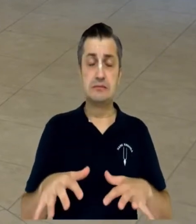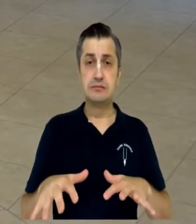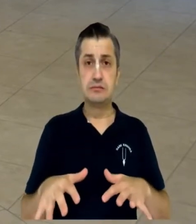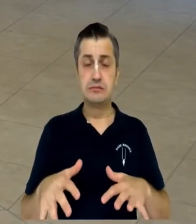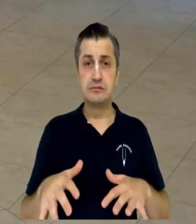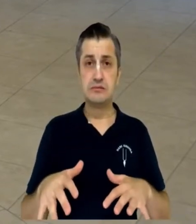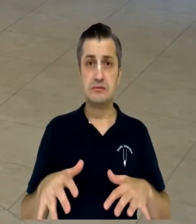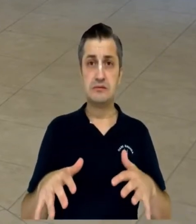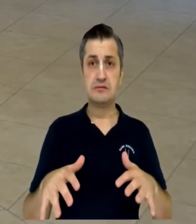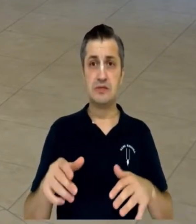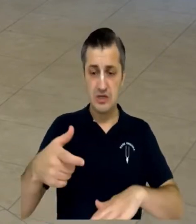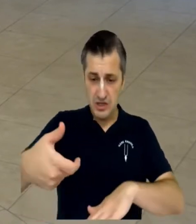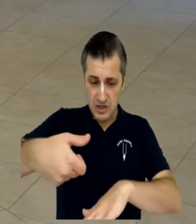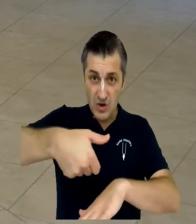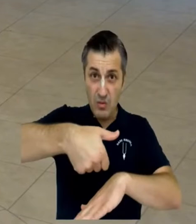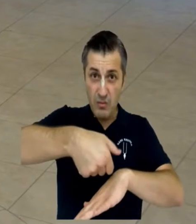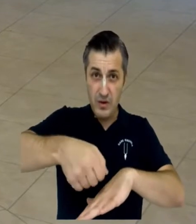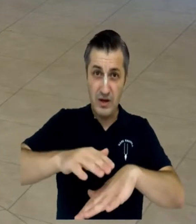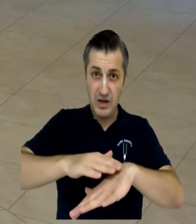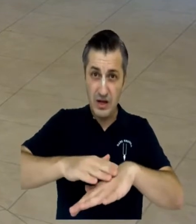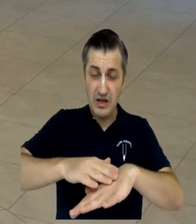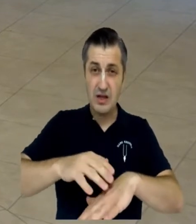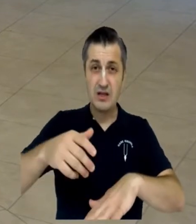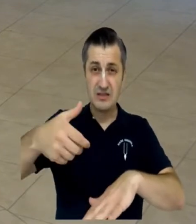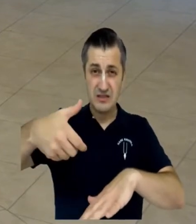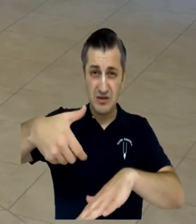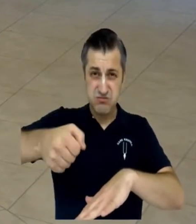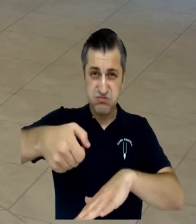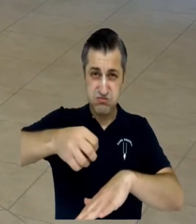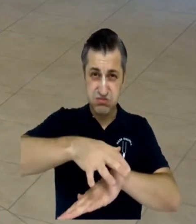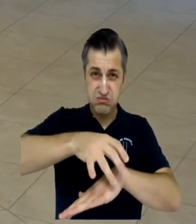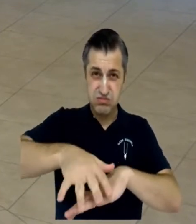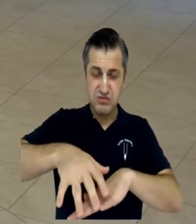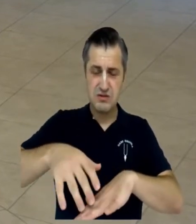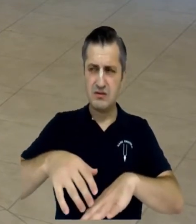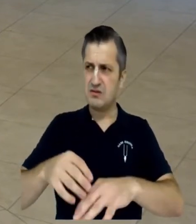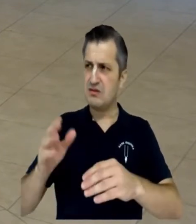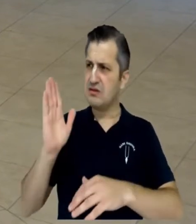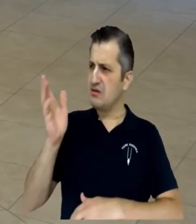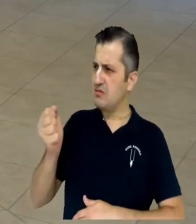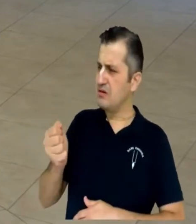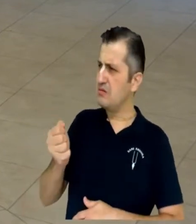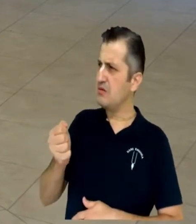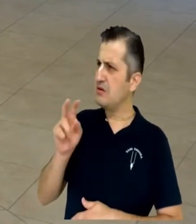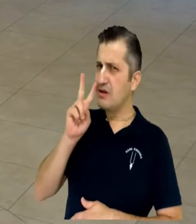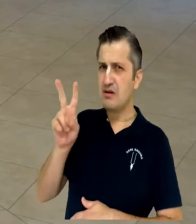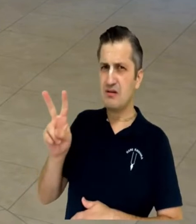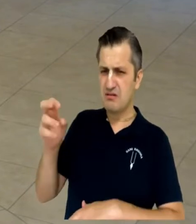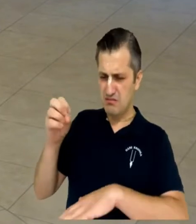he was shaking so much that he started actually spilling over Srila Prabhupada's dhoti and kurta and everything.